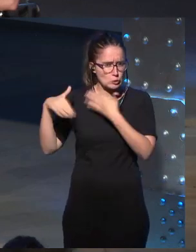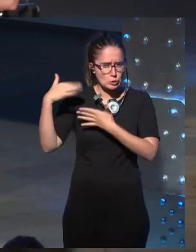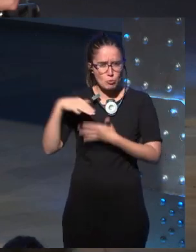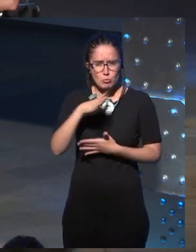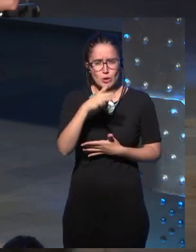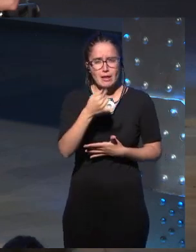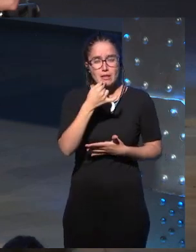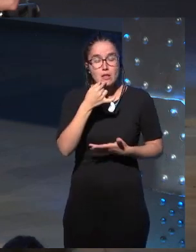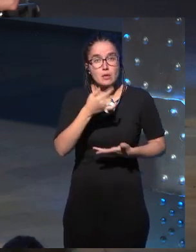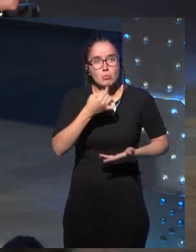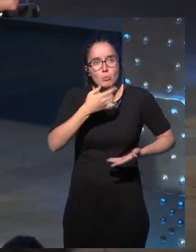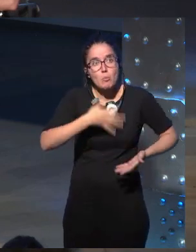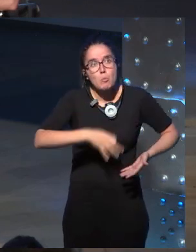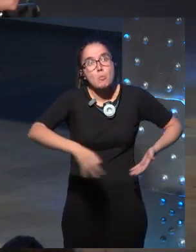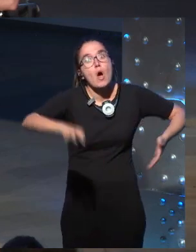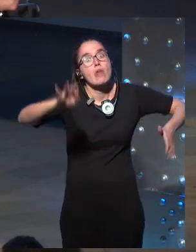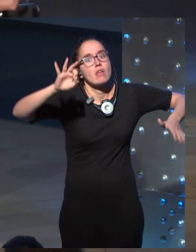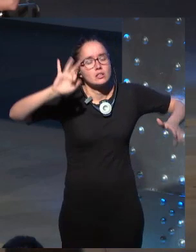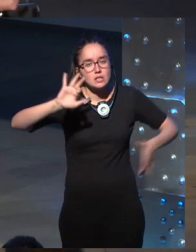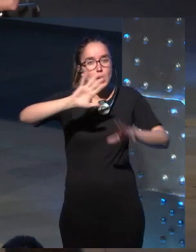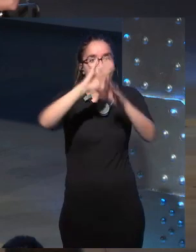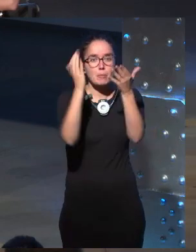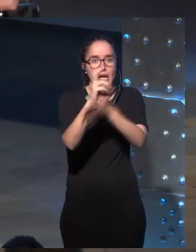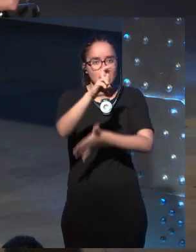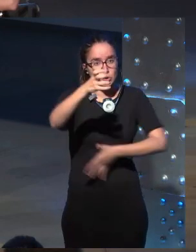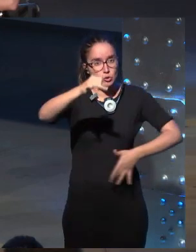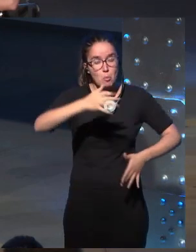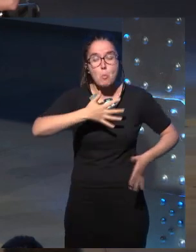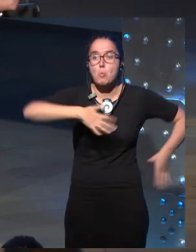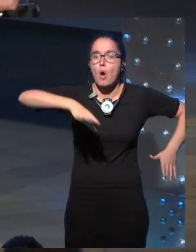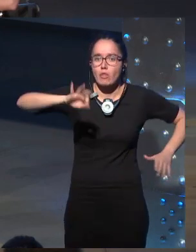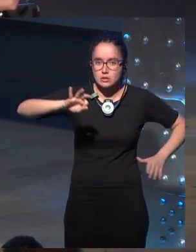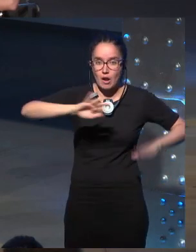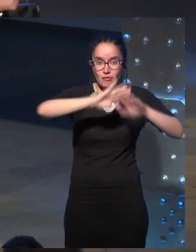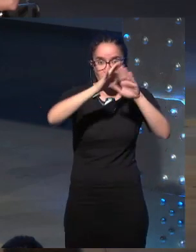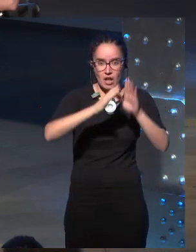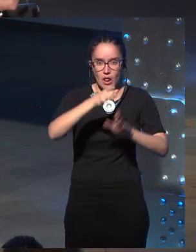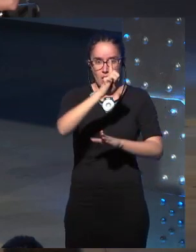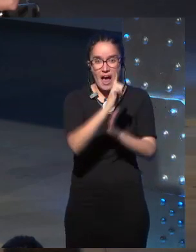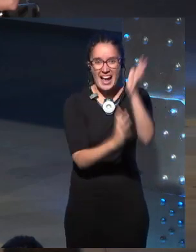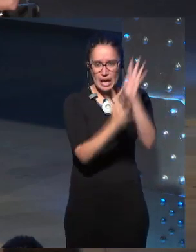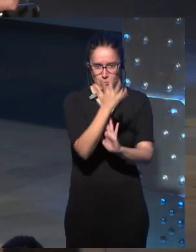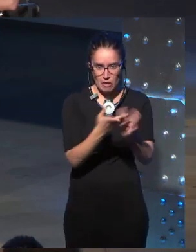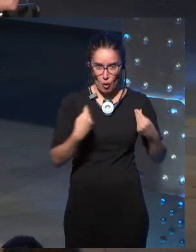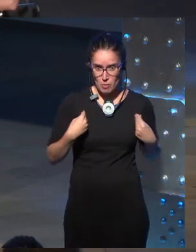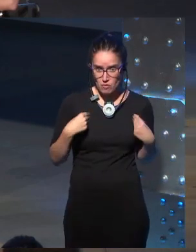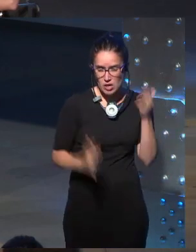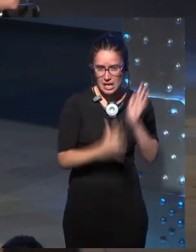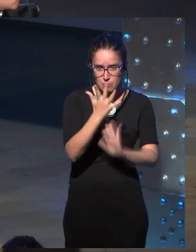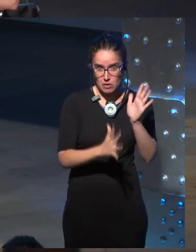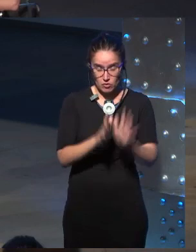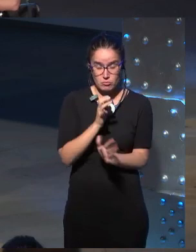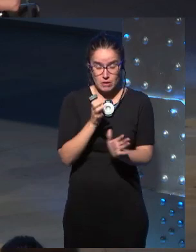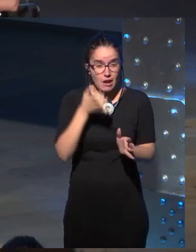just suggested there might be other planets out there. They were burned for that. Actually, they were right. The first planet